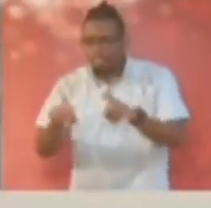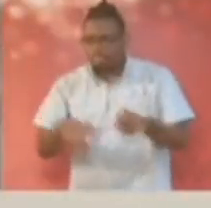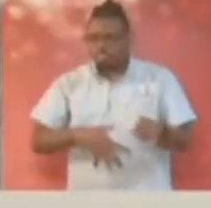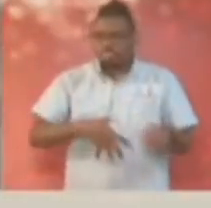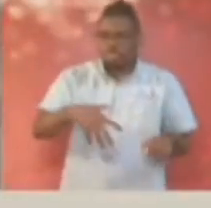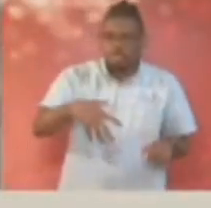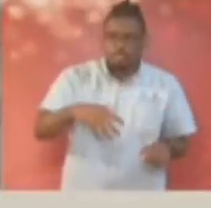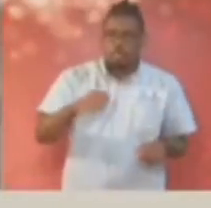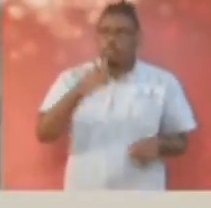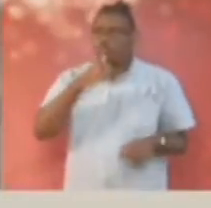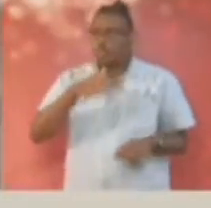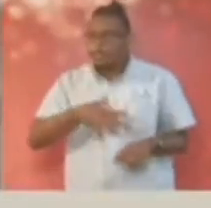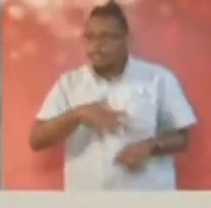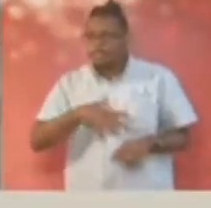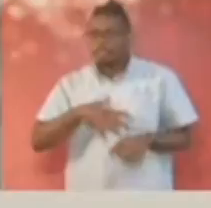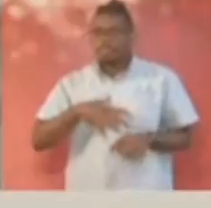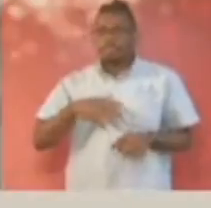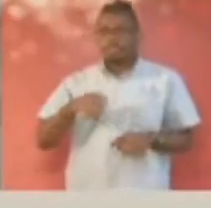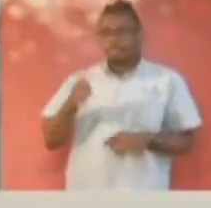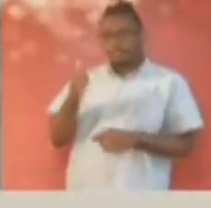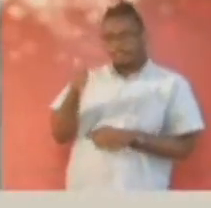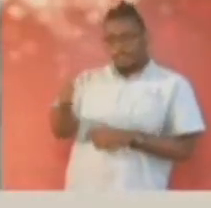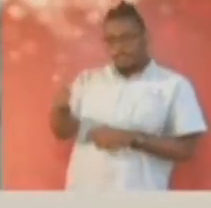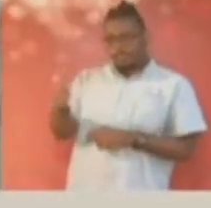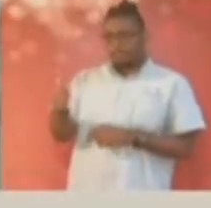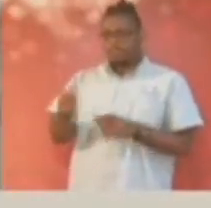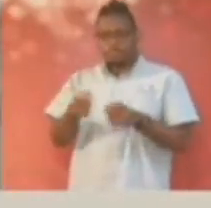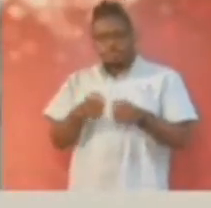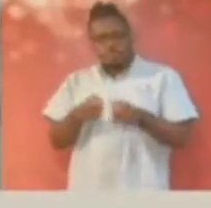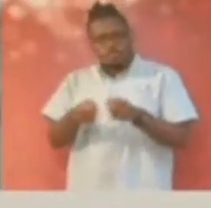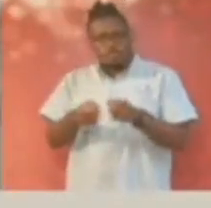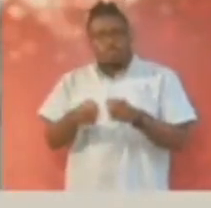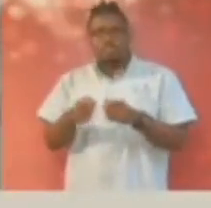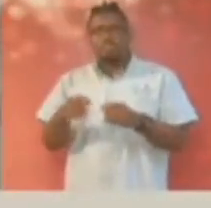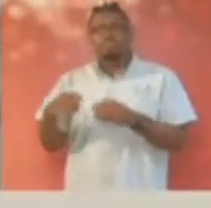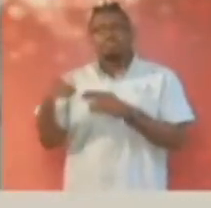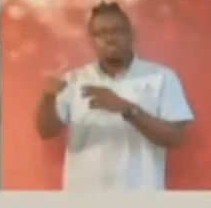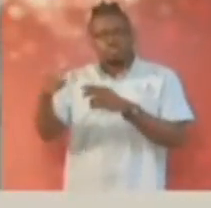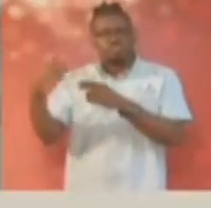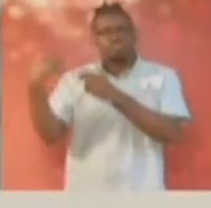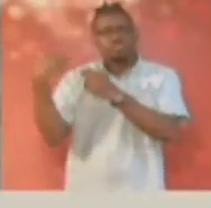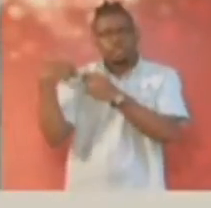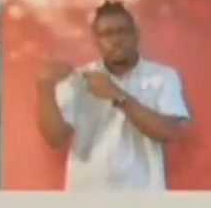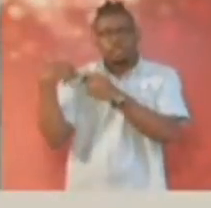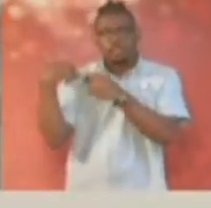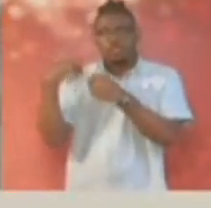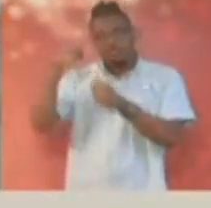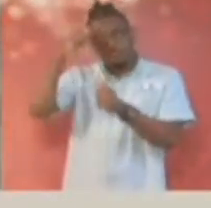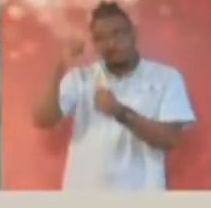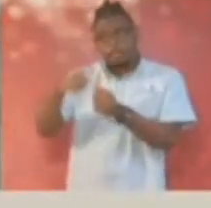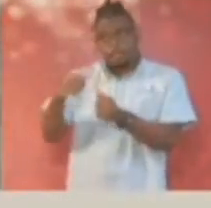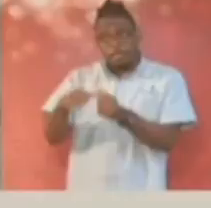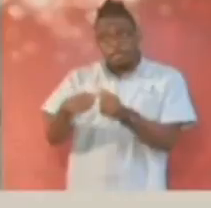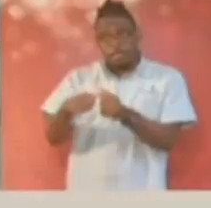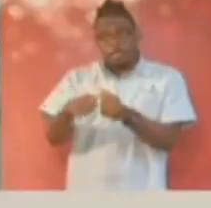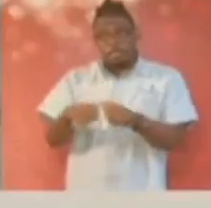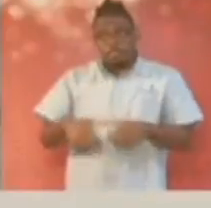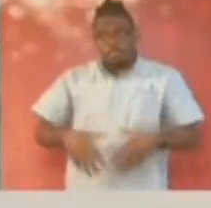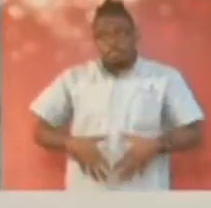personal responsibility. And remember, abdominal obesity fuels the diabetes, heart